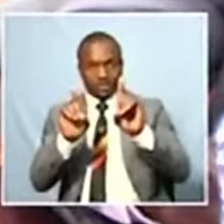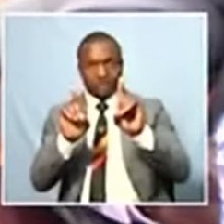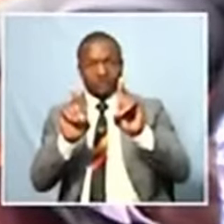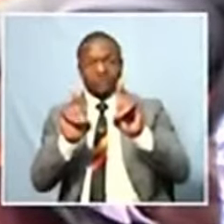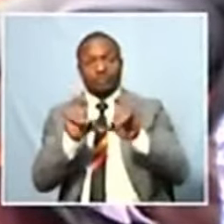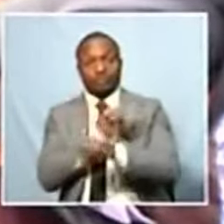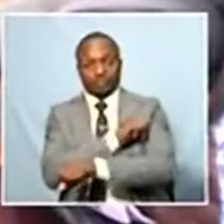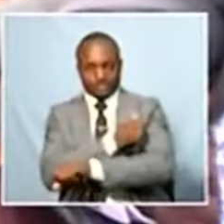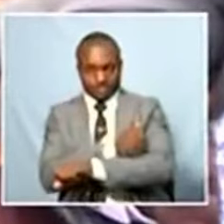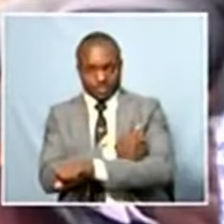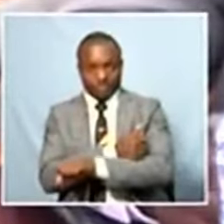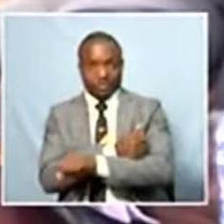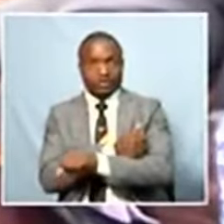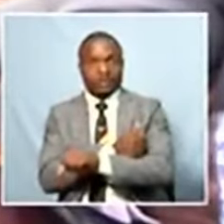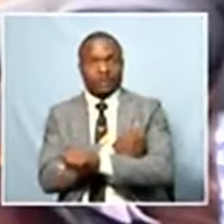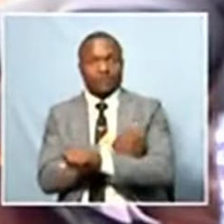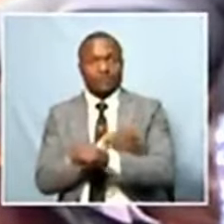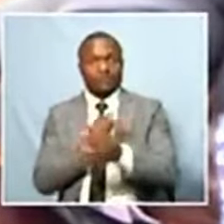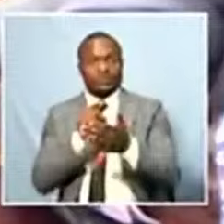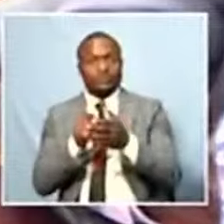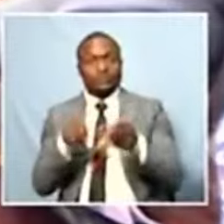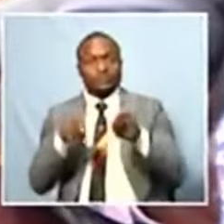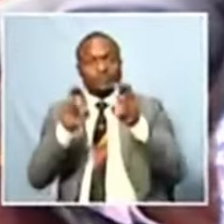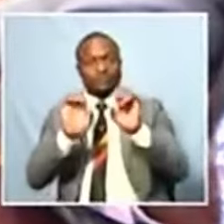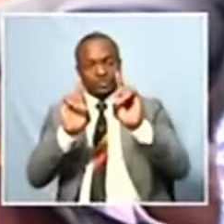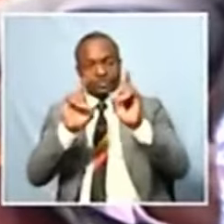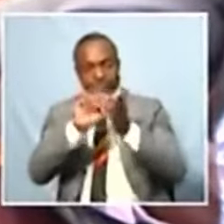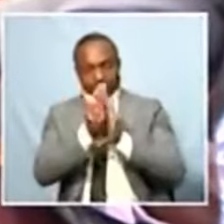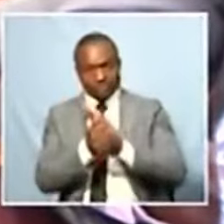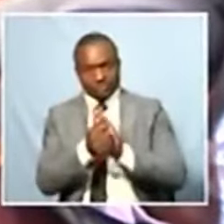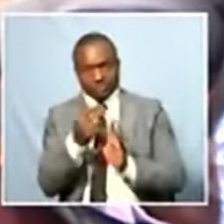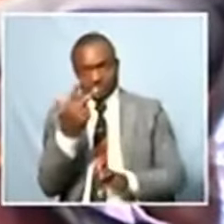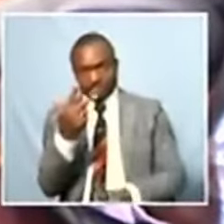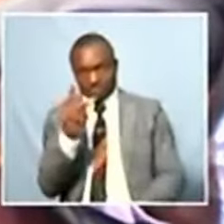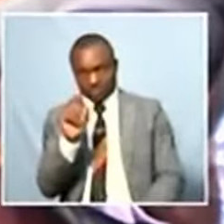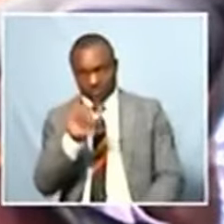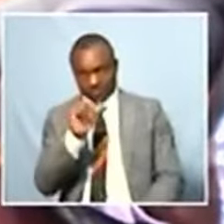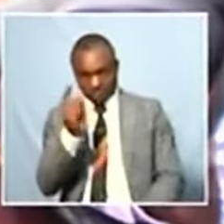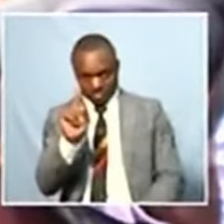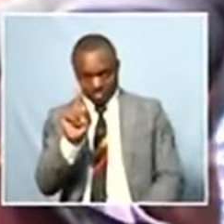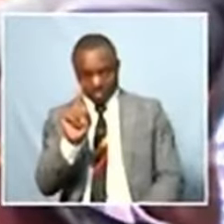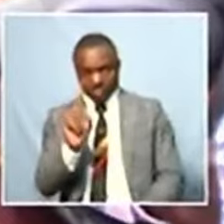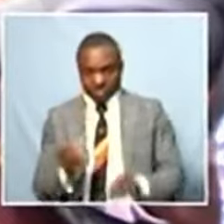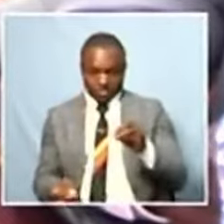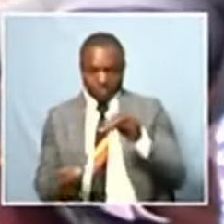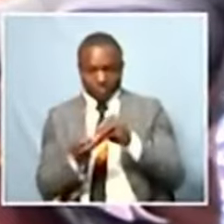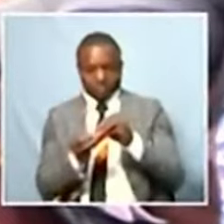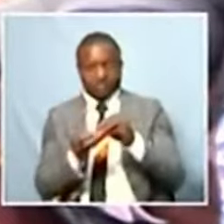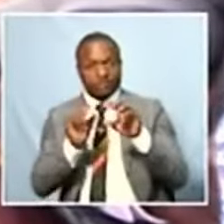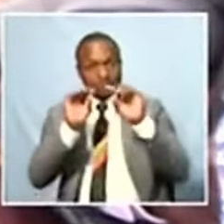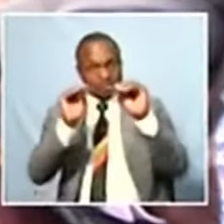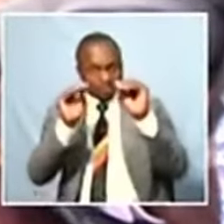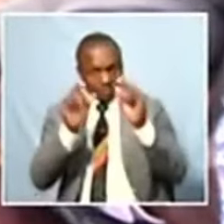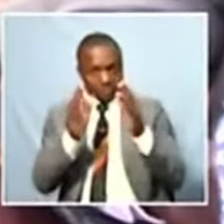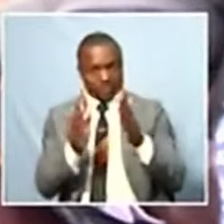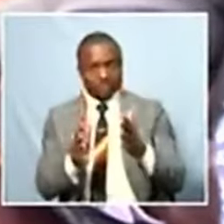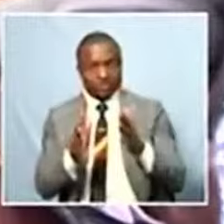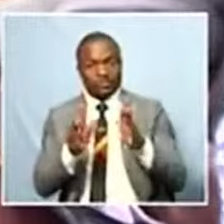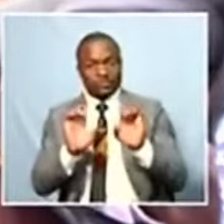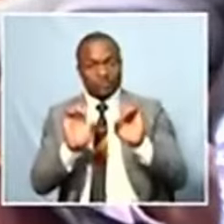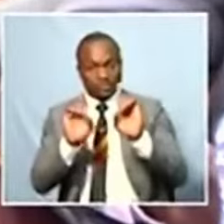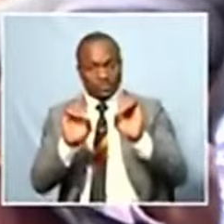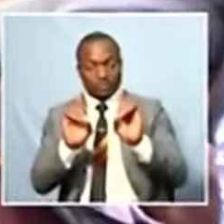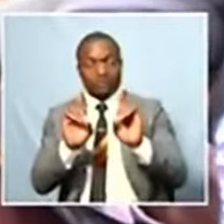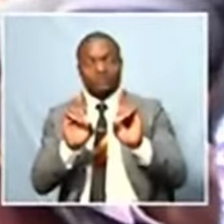Amendment Act number 23 of 2021, accreditation of teacher education